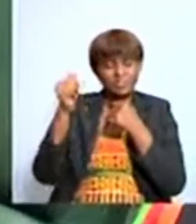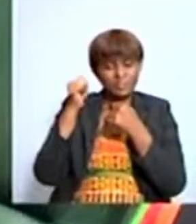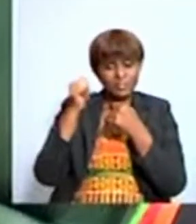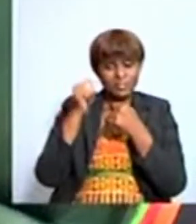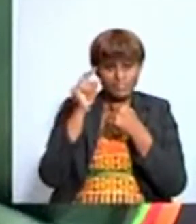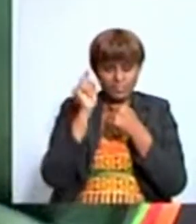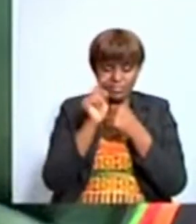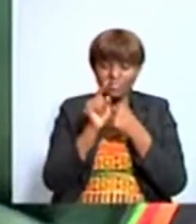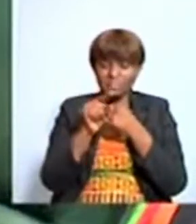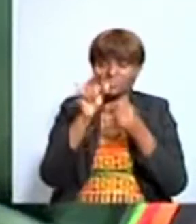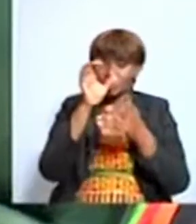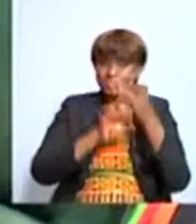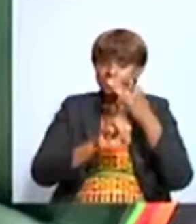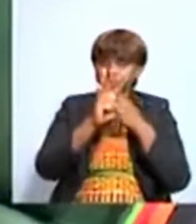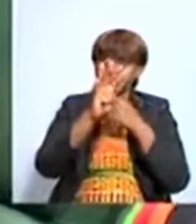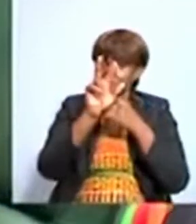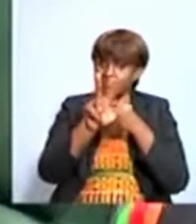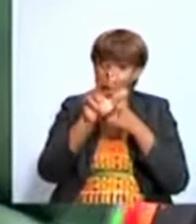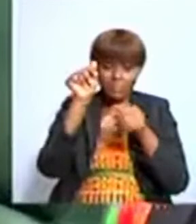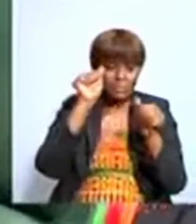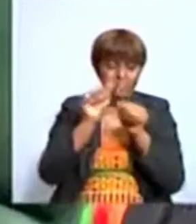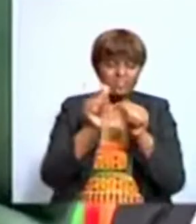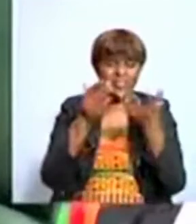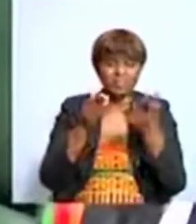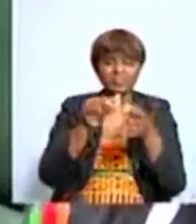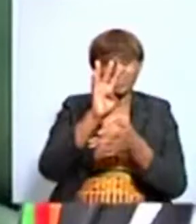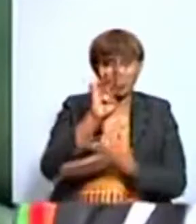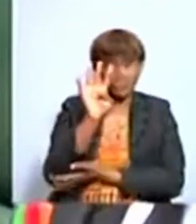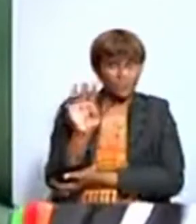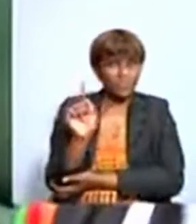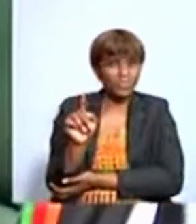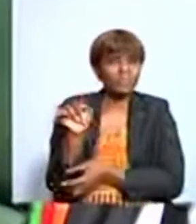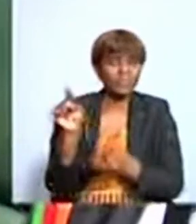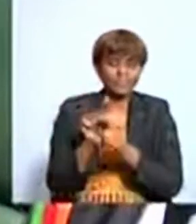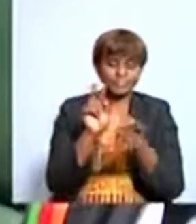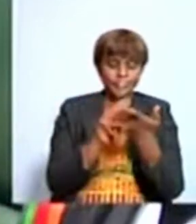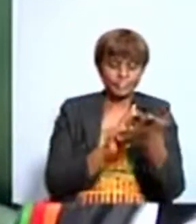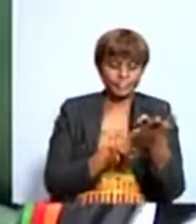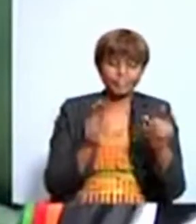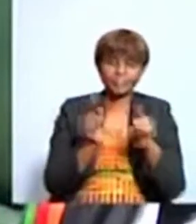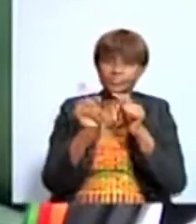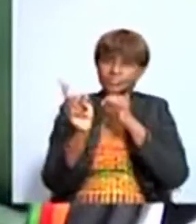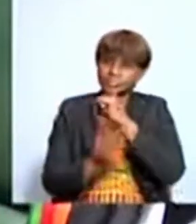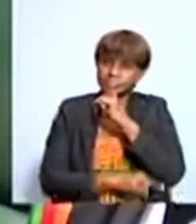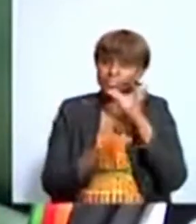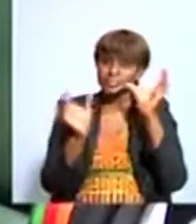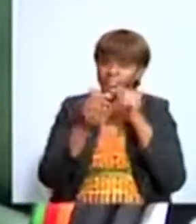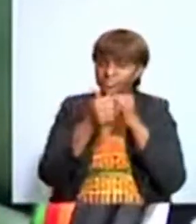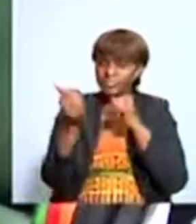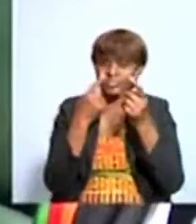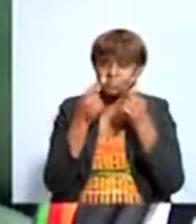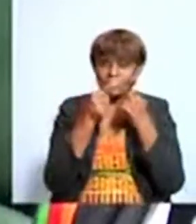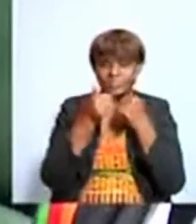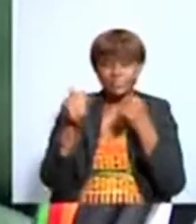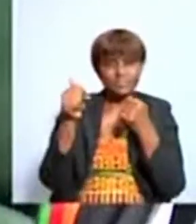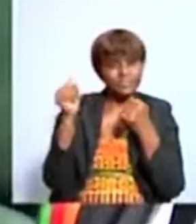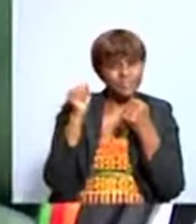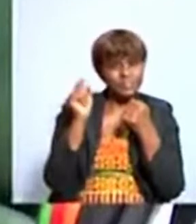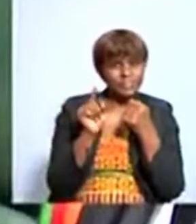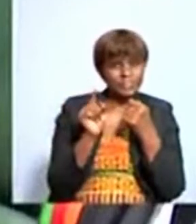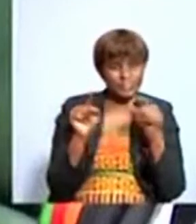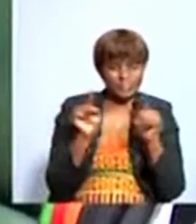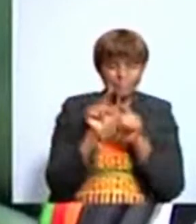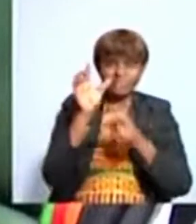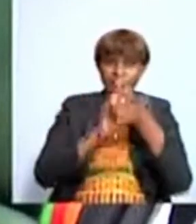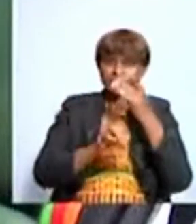objection, clause 43 is agreed to. Clause 44, reports by disciplinary committee. Any debate, any objection,